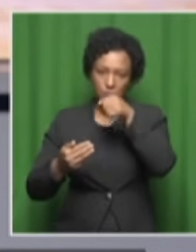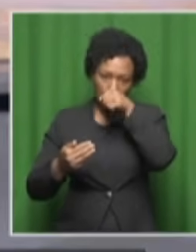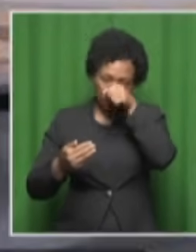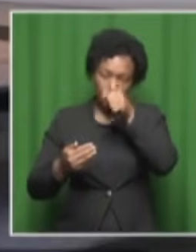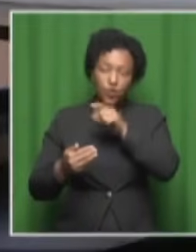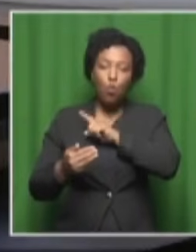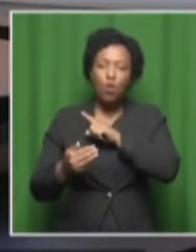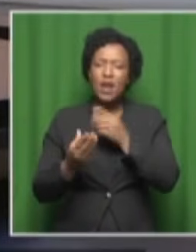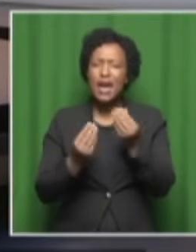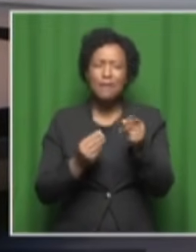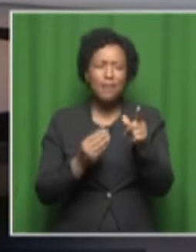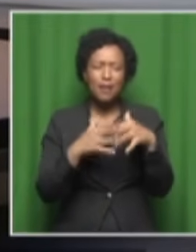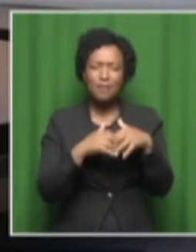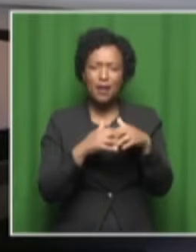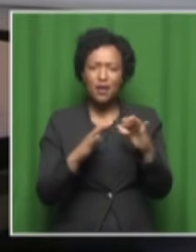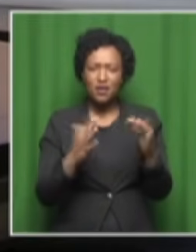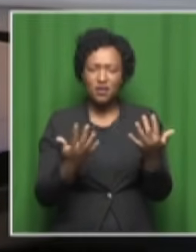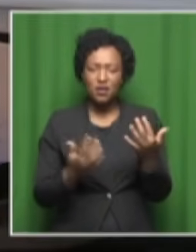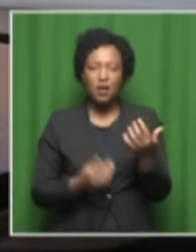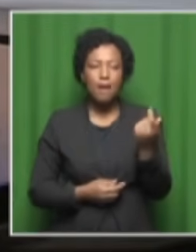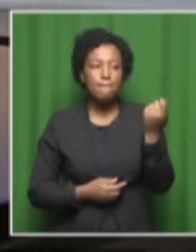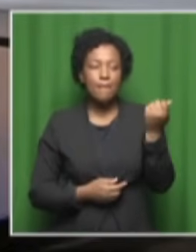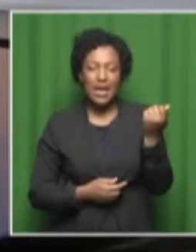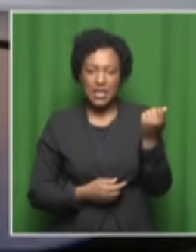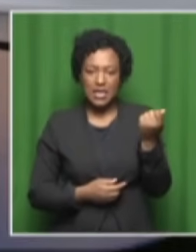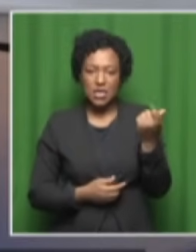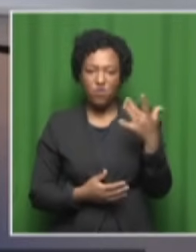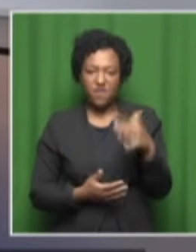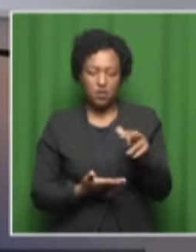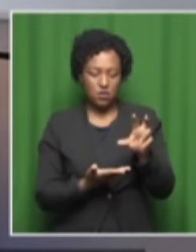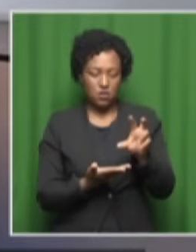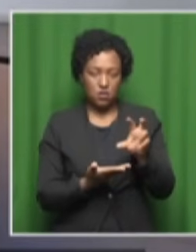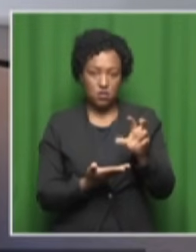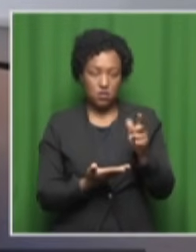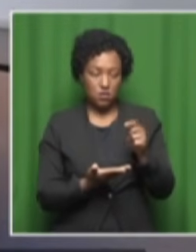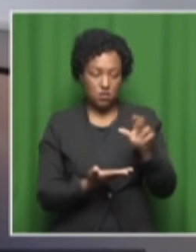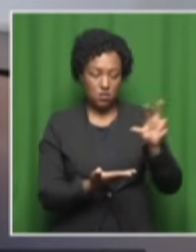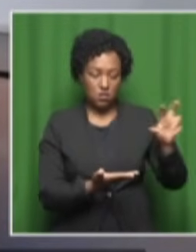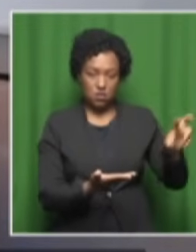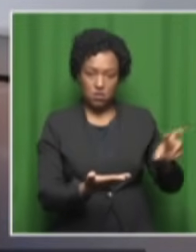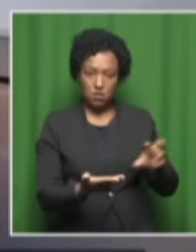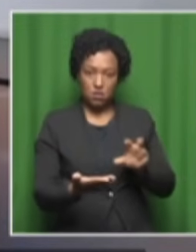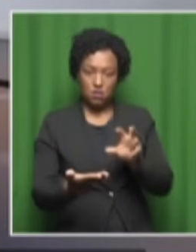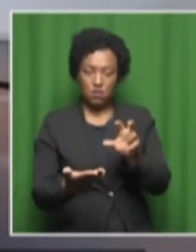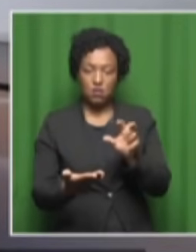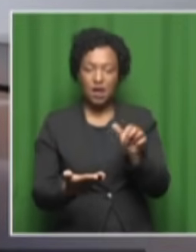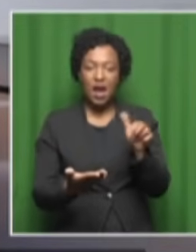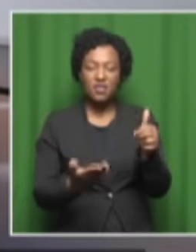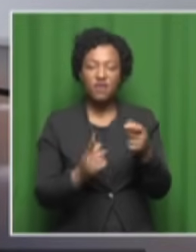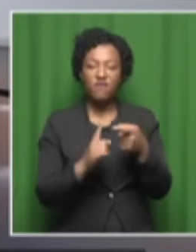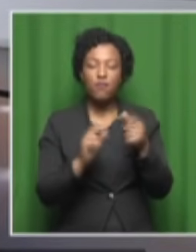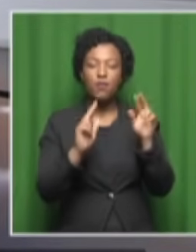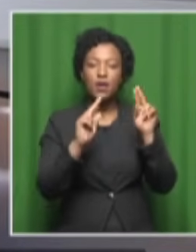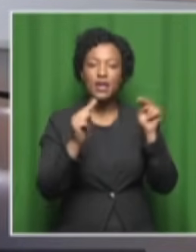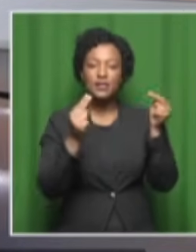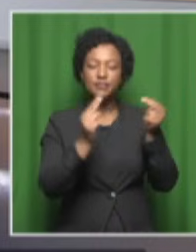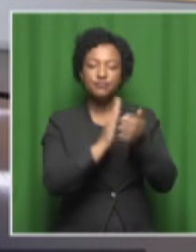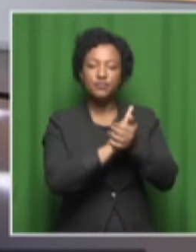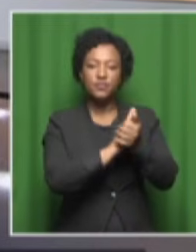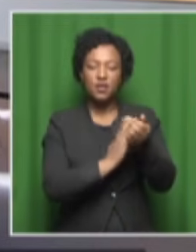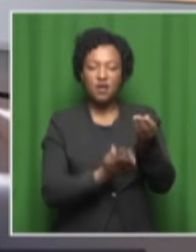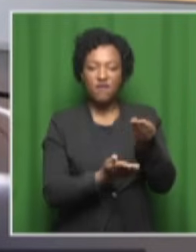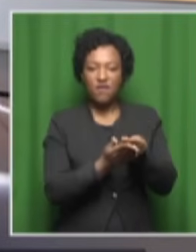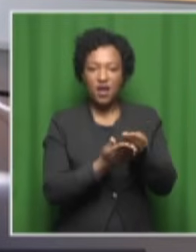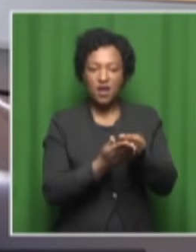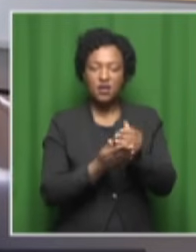number, 3.8 billion? Well, it's the money that we reprioritized. Some of it is from the National Skills Fund. Some of it is from the